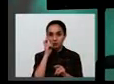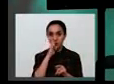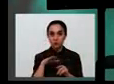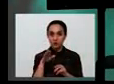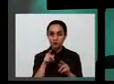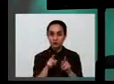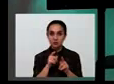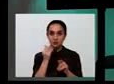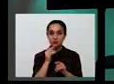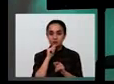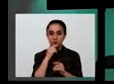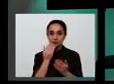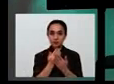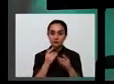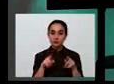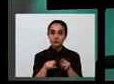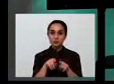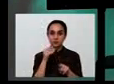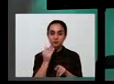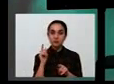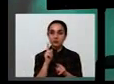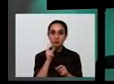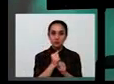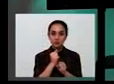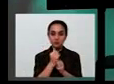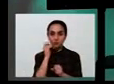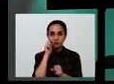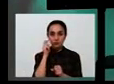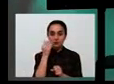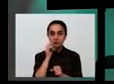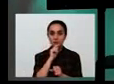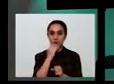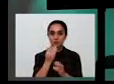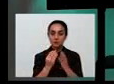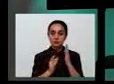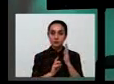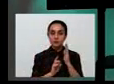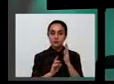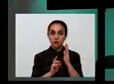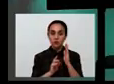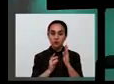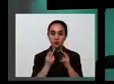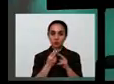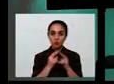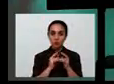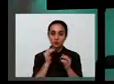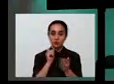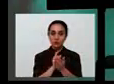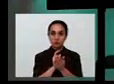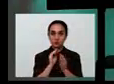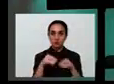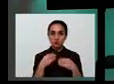mamlakatda o'sha iqtisodiyotini, ya'ni nimaning, o'sha Xitoy iqtisodiyotini ko'tarish eng asosiy maqsad va vazifa